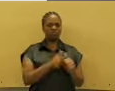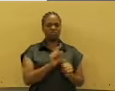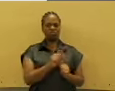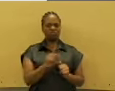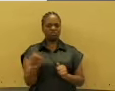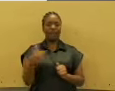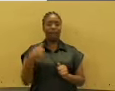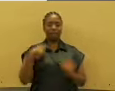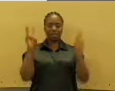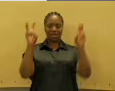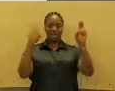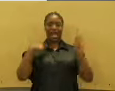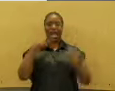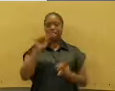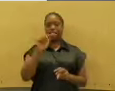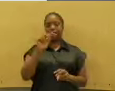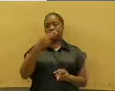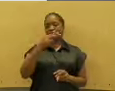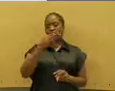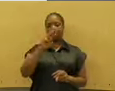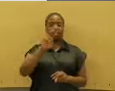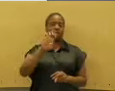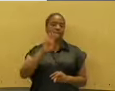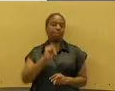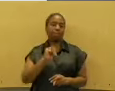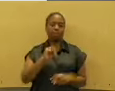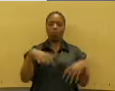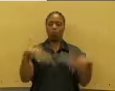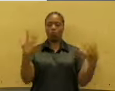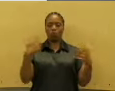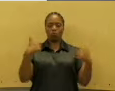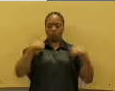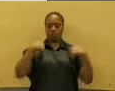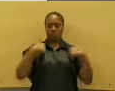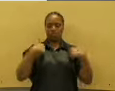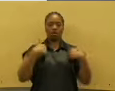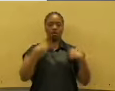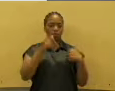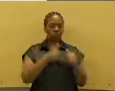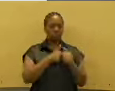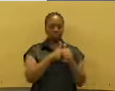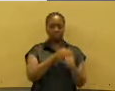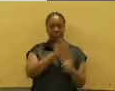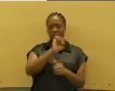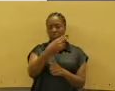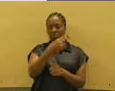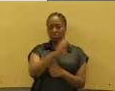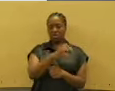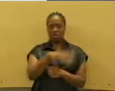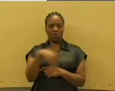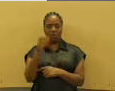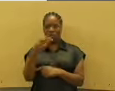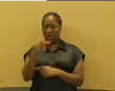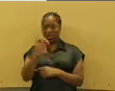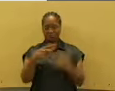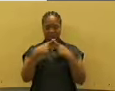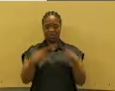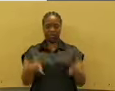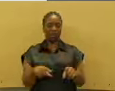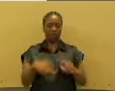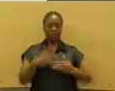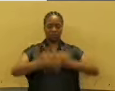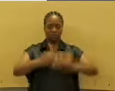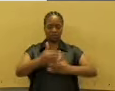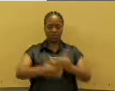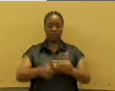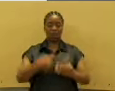in places where they live, study, or work. It suggests specific steps to engage with places of residence, study, and work to build support for